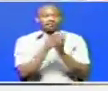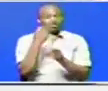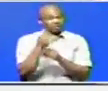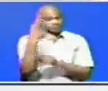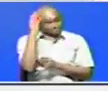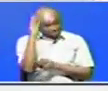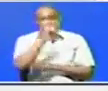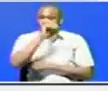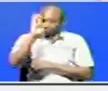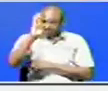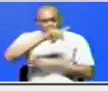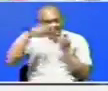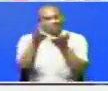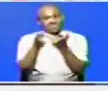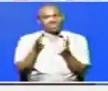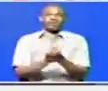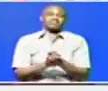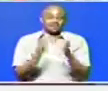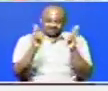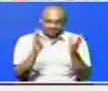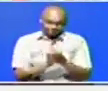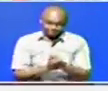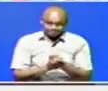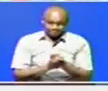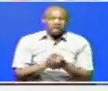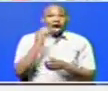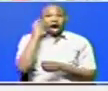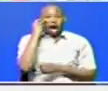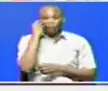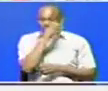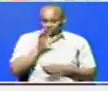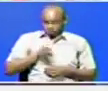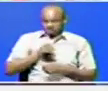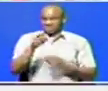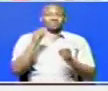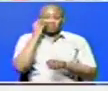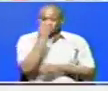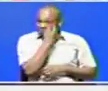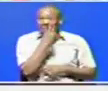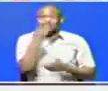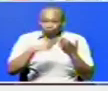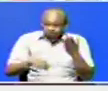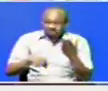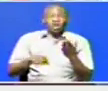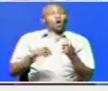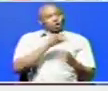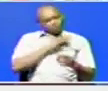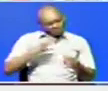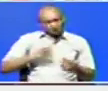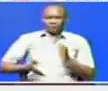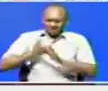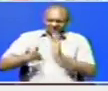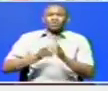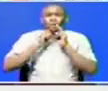discrepancies highlighted by the Supreme Court. Akombe told election observers that the commission will not be rushed to announce